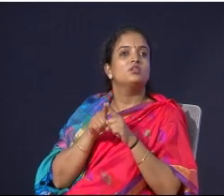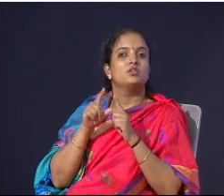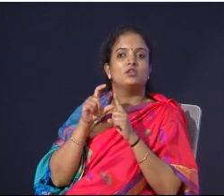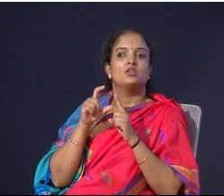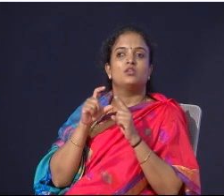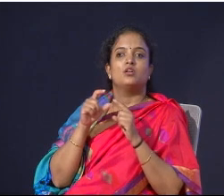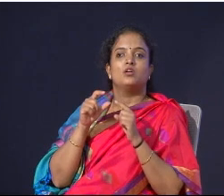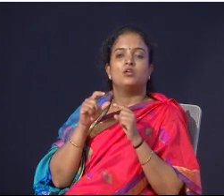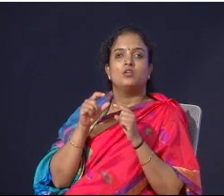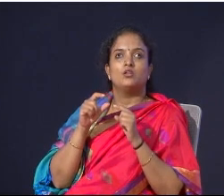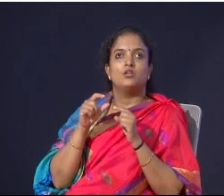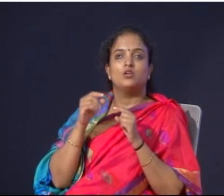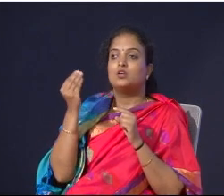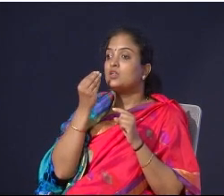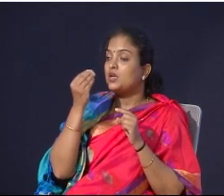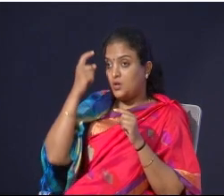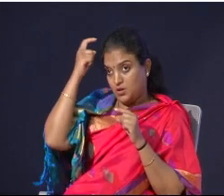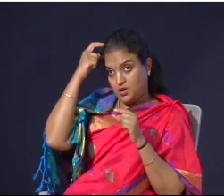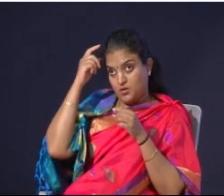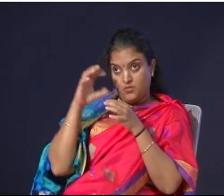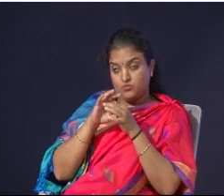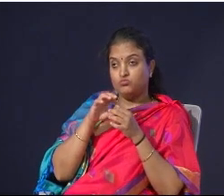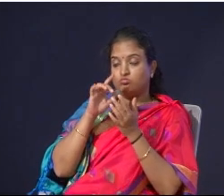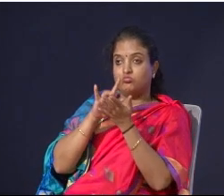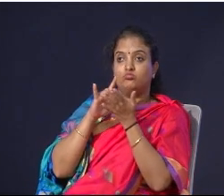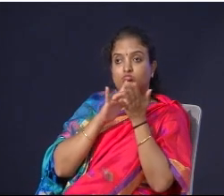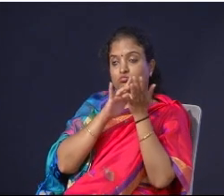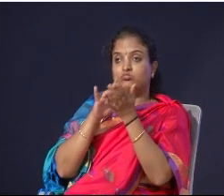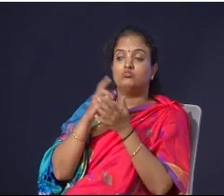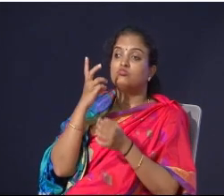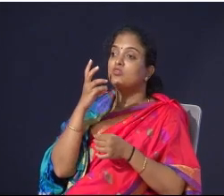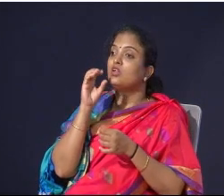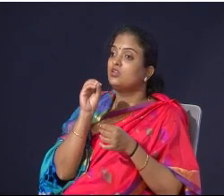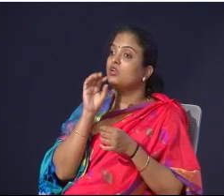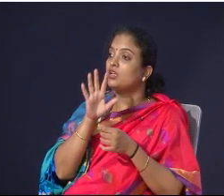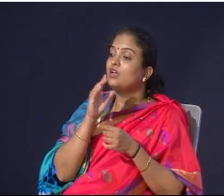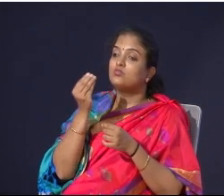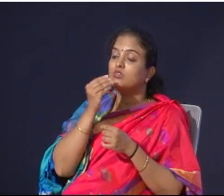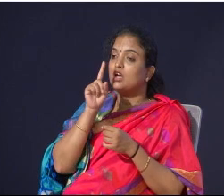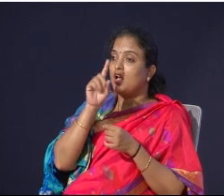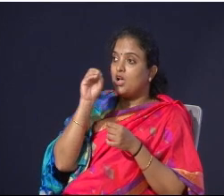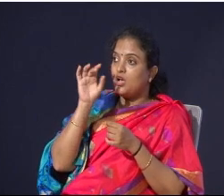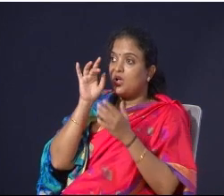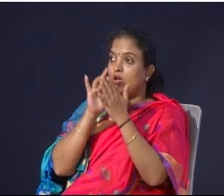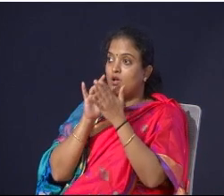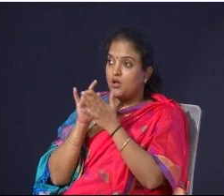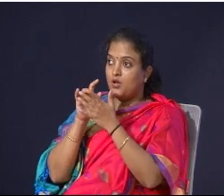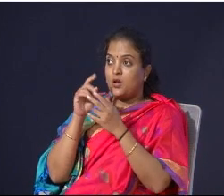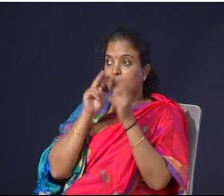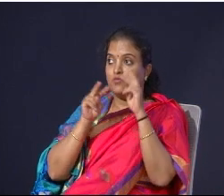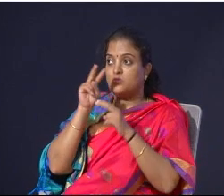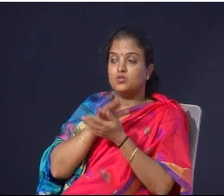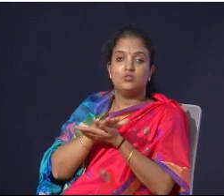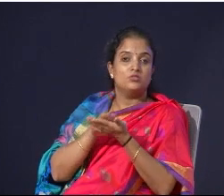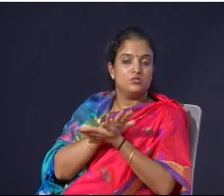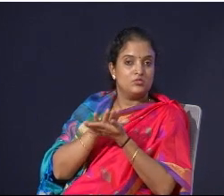brain cortex has more than 30 specialized areas that handle specific areas of visual information. When